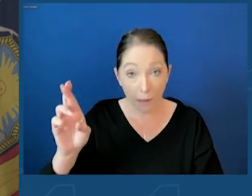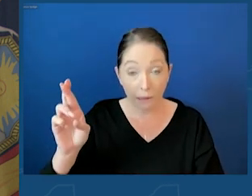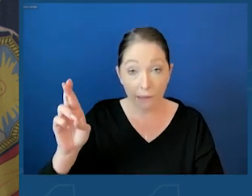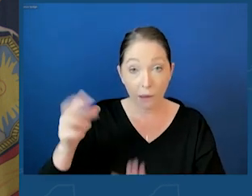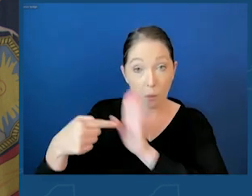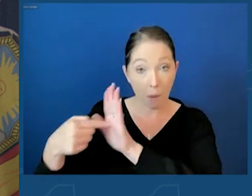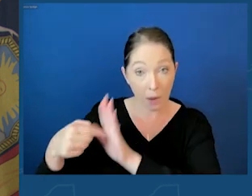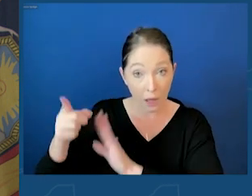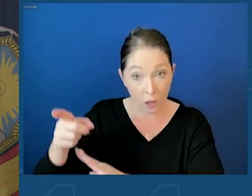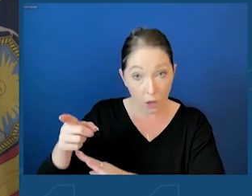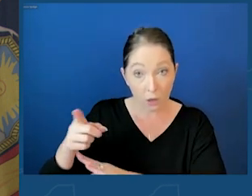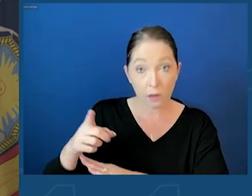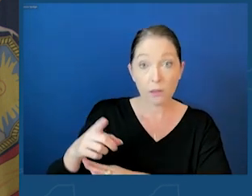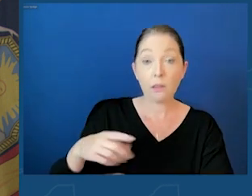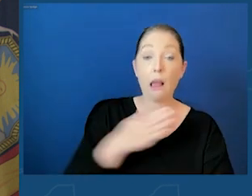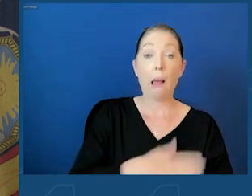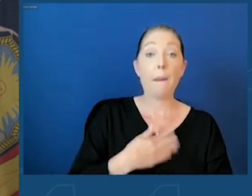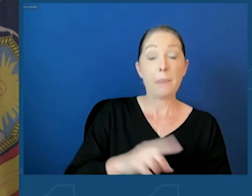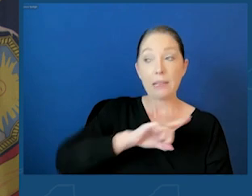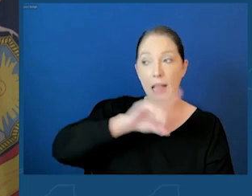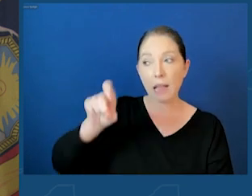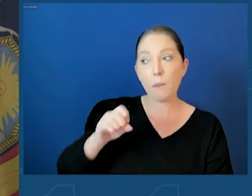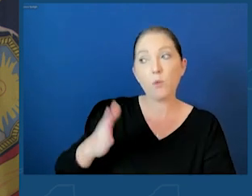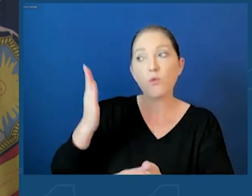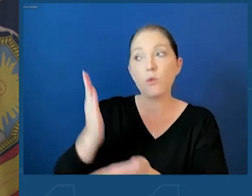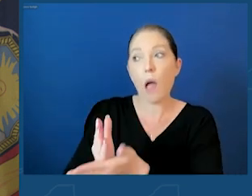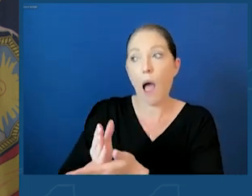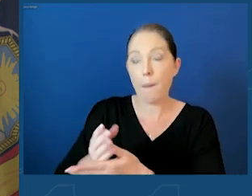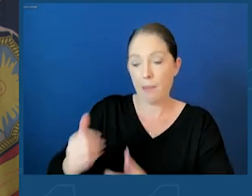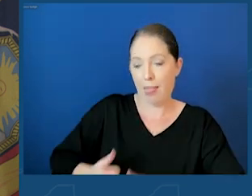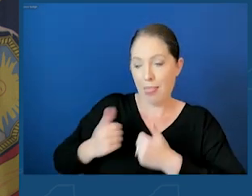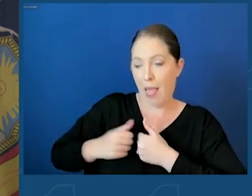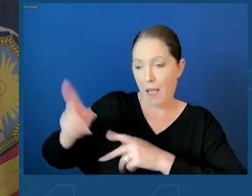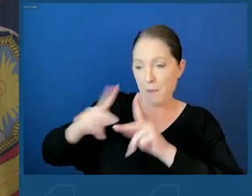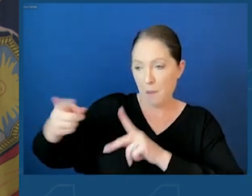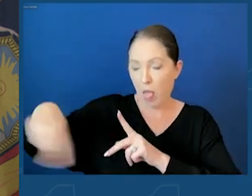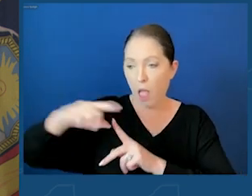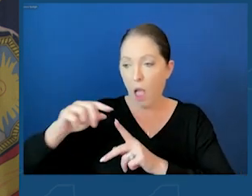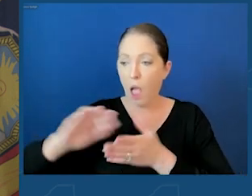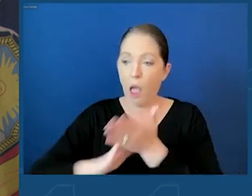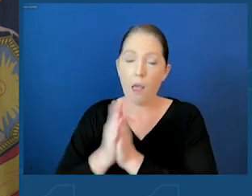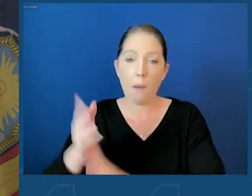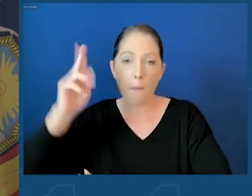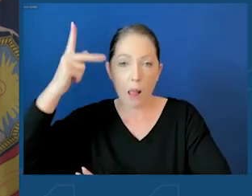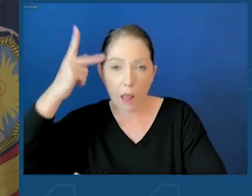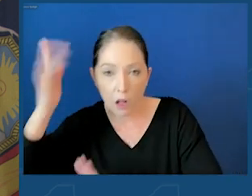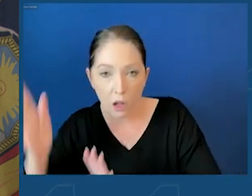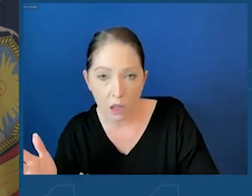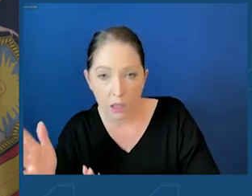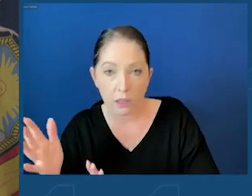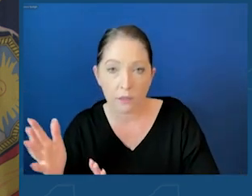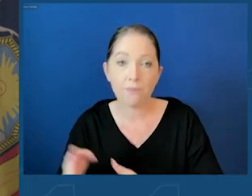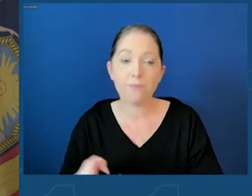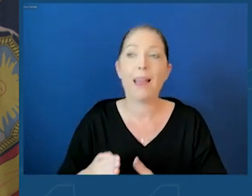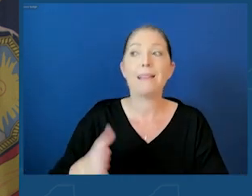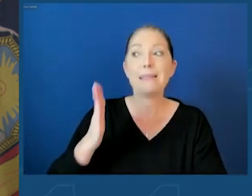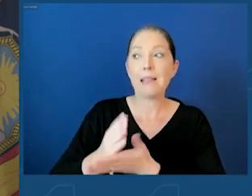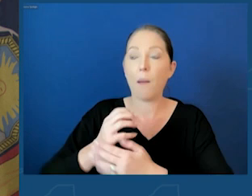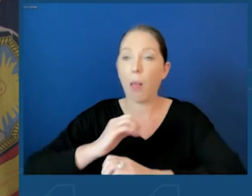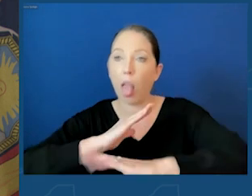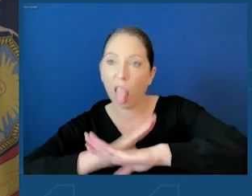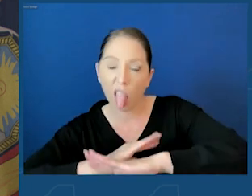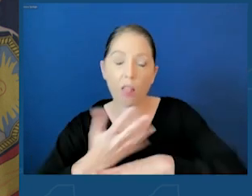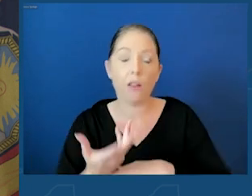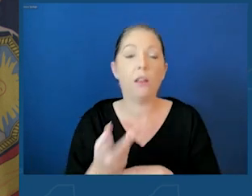stop politicizing people's lives, stop fighting President Biden's comprehensive, smart solutions, and work